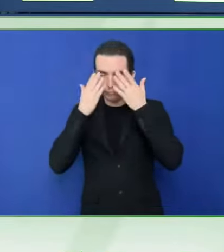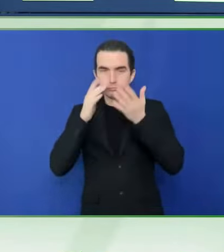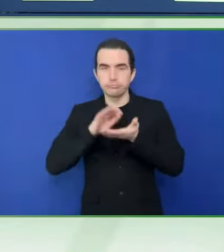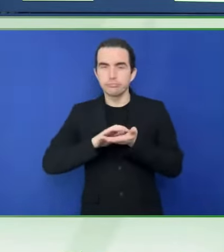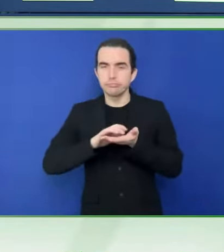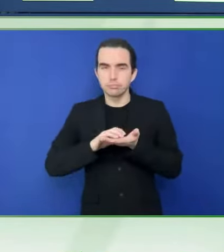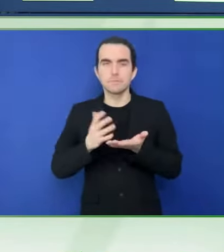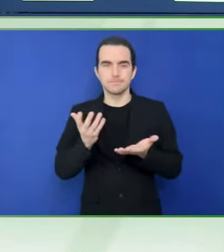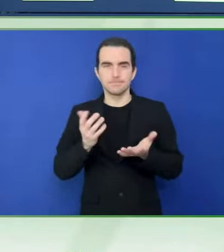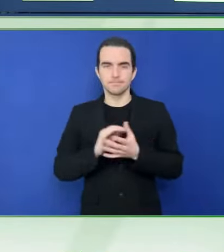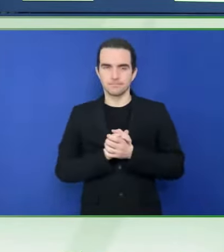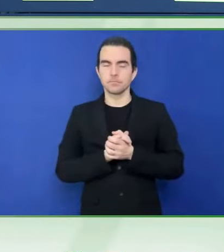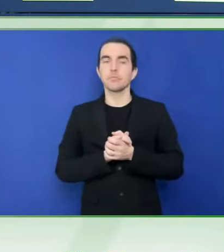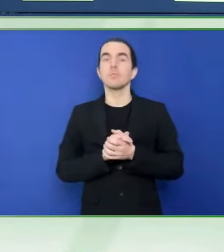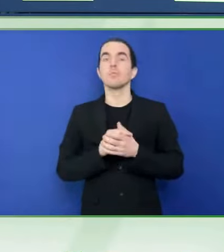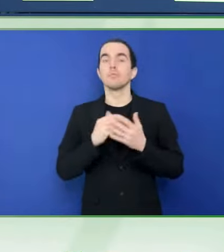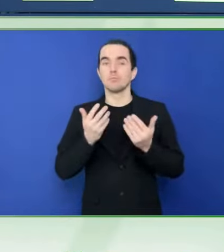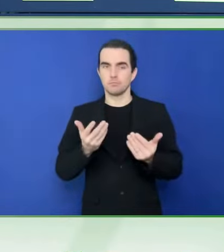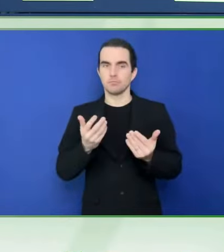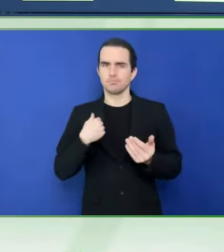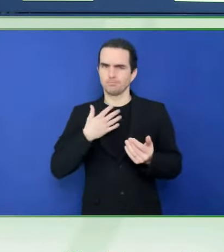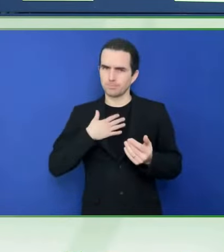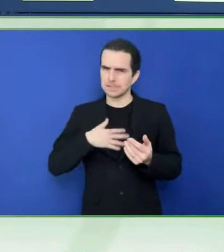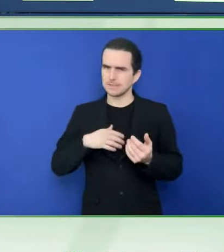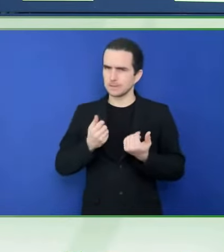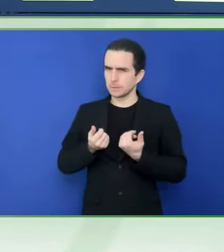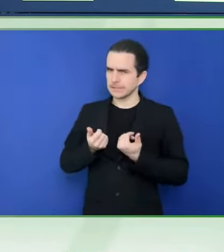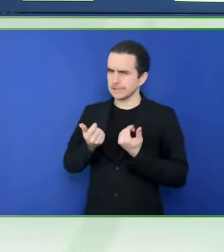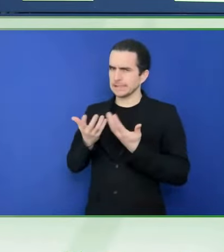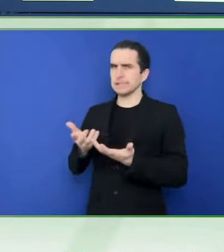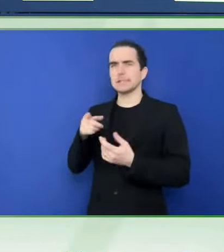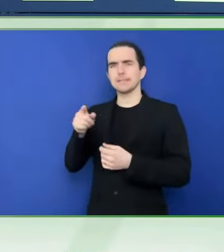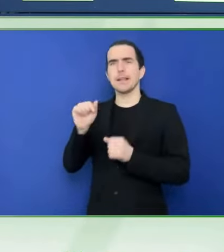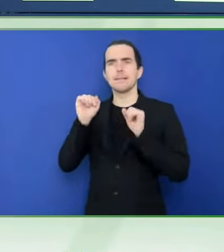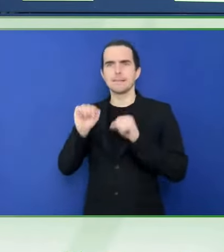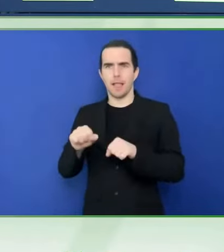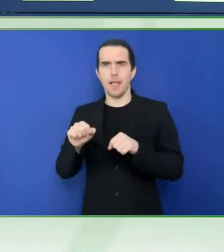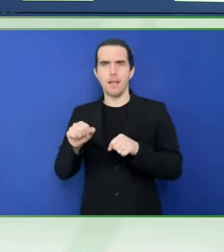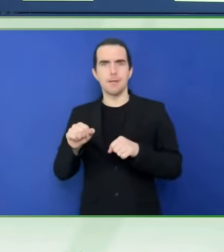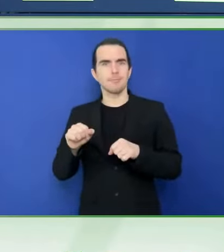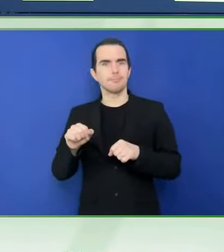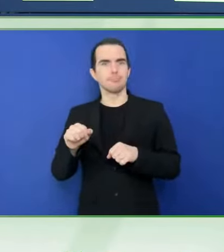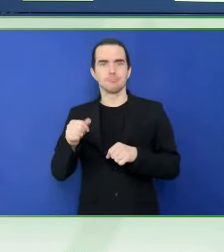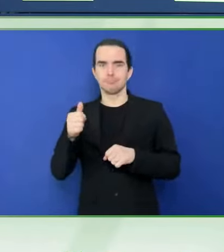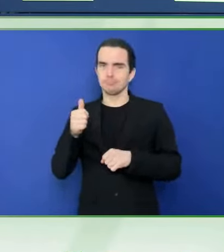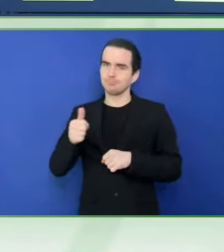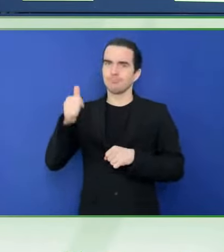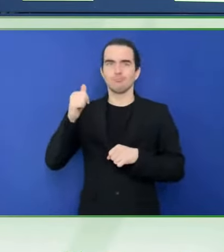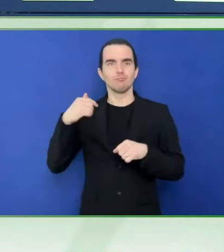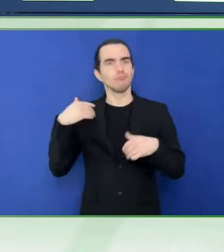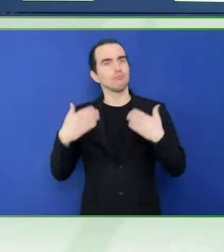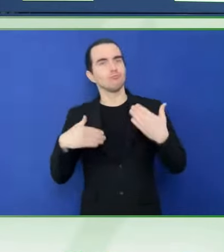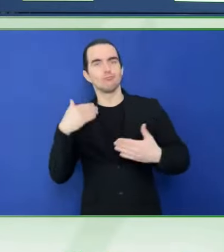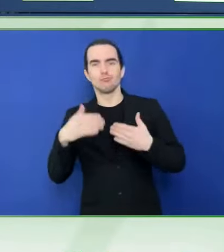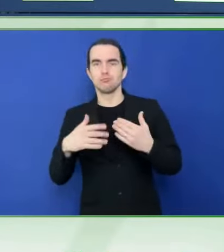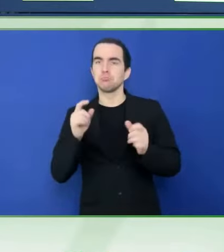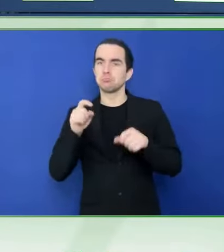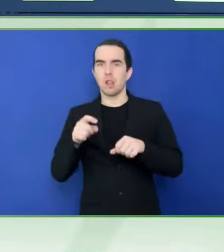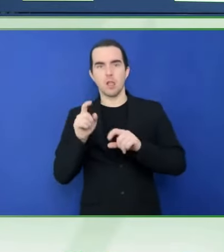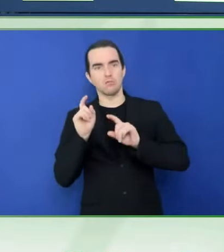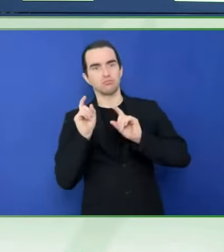introduce a new innovative product, which is place numbers with Braille, of course, with